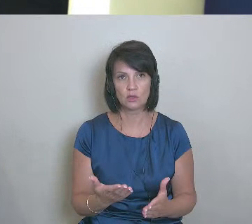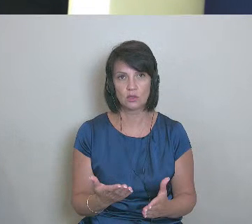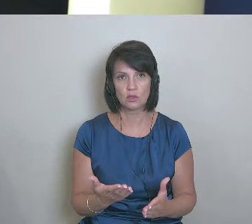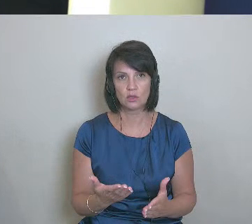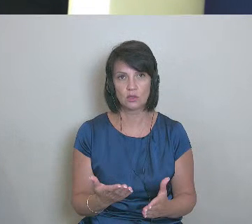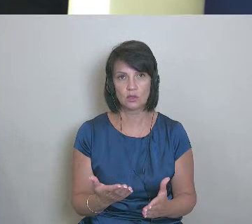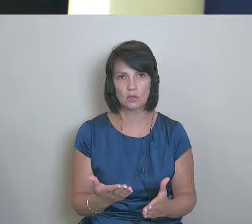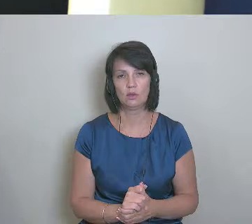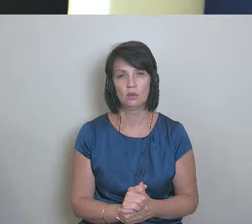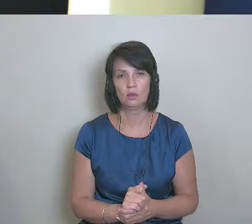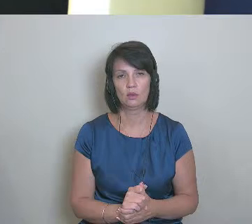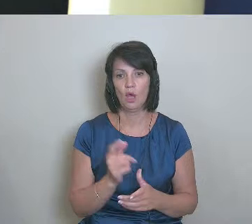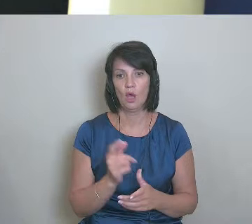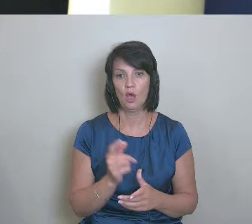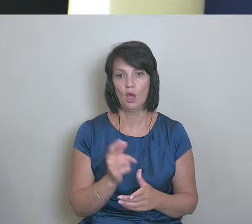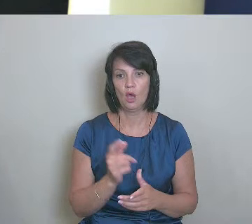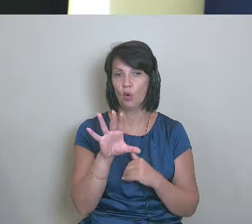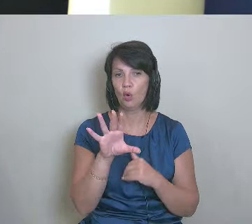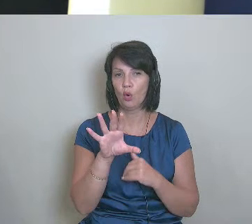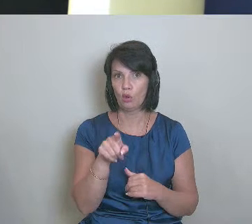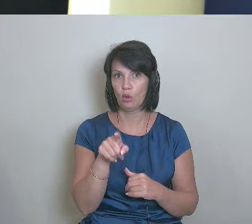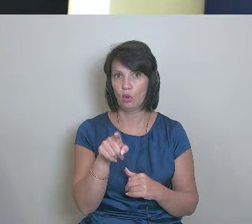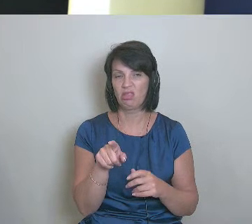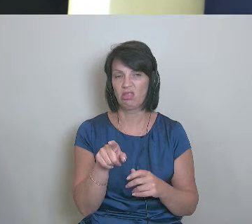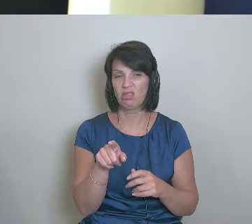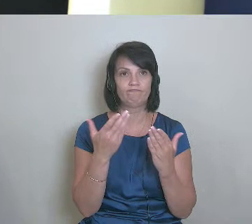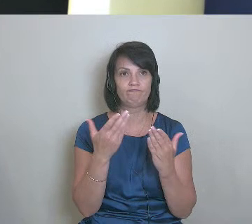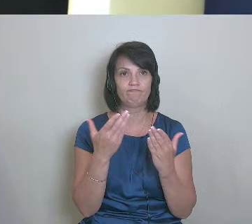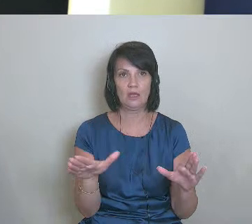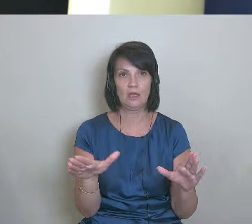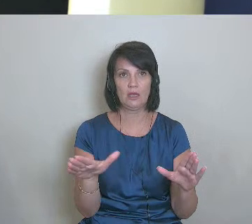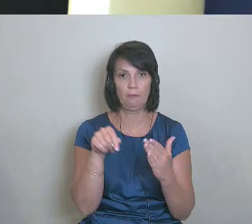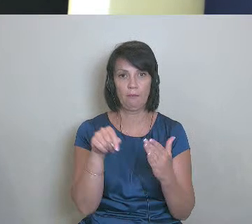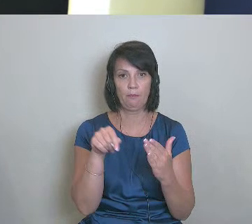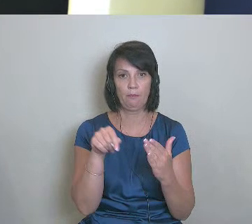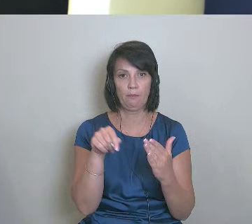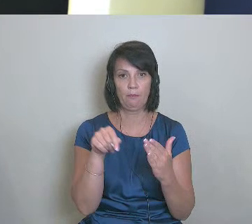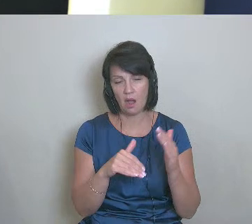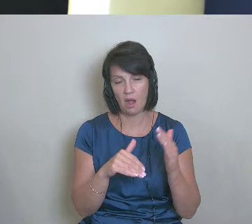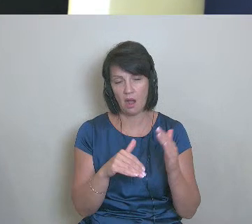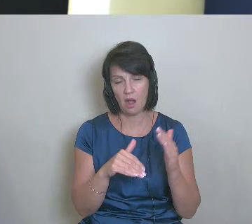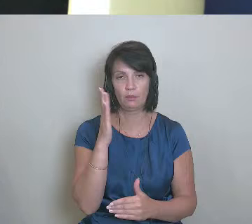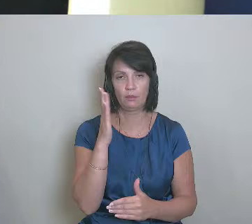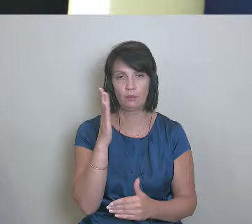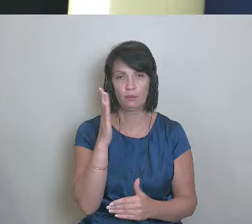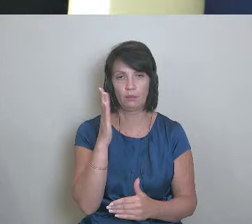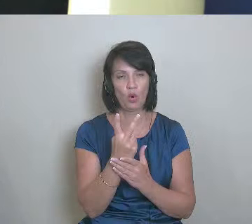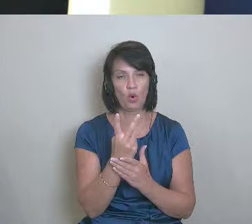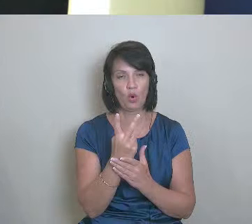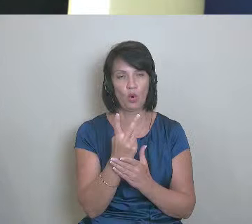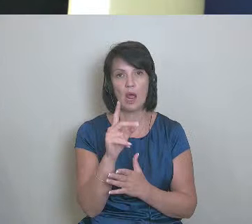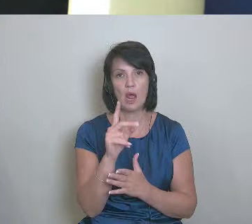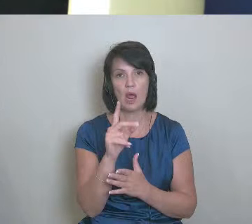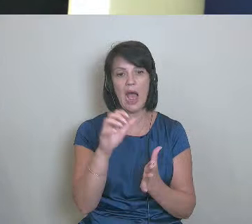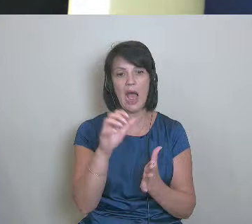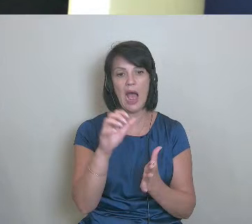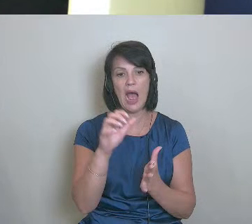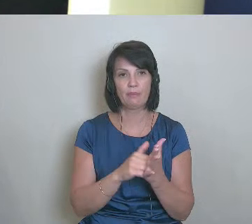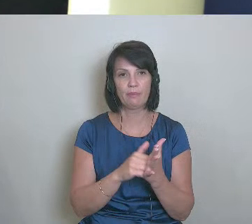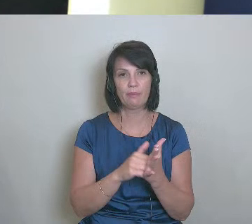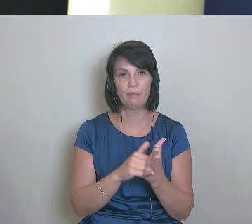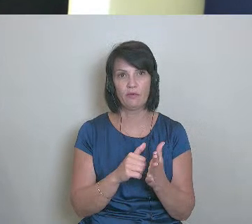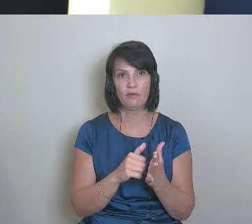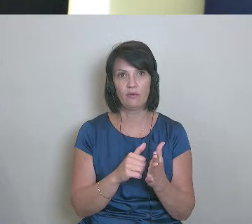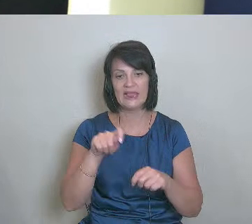transport the relevant documents to different places. So there are 3 questions, and we will learn what to do from the practical